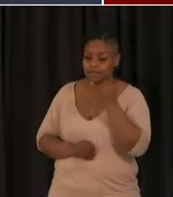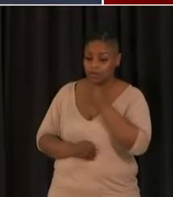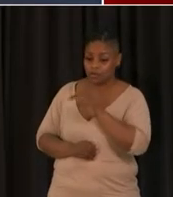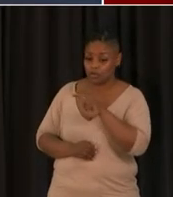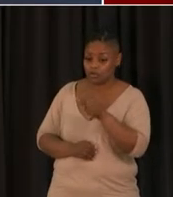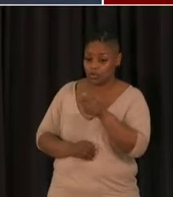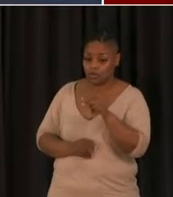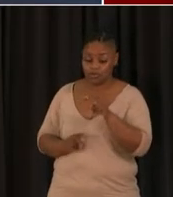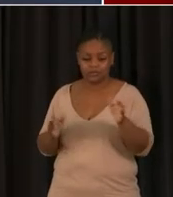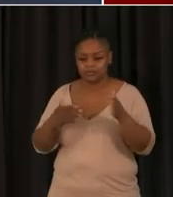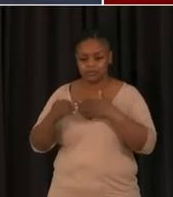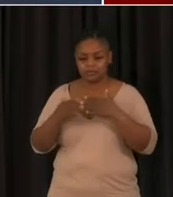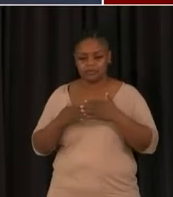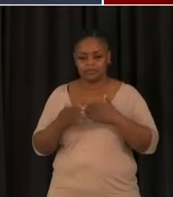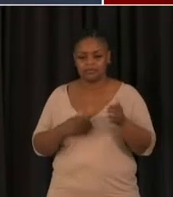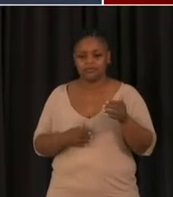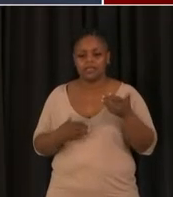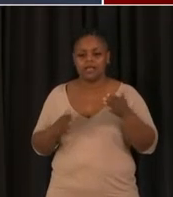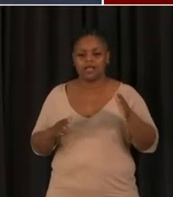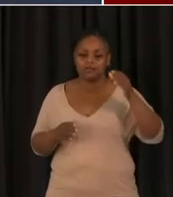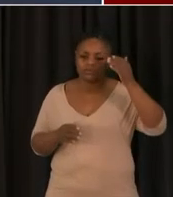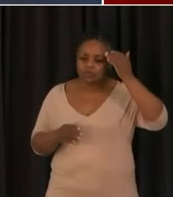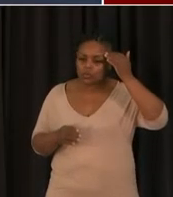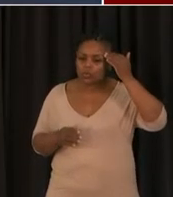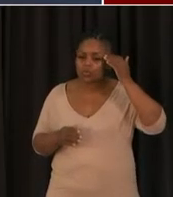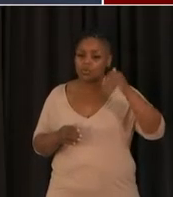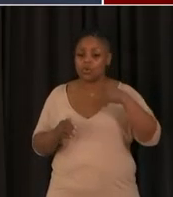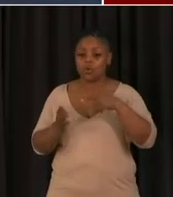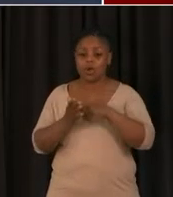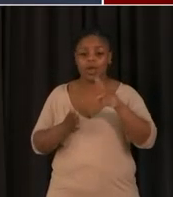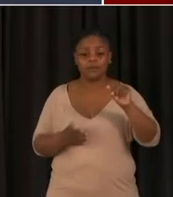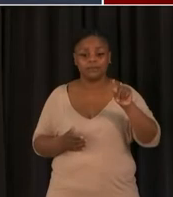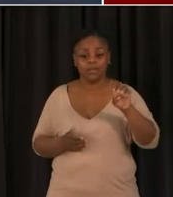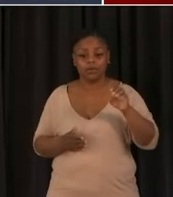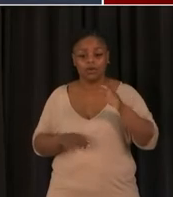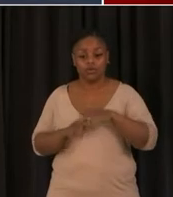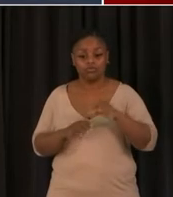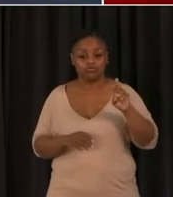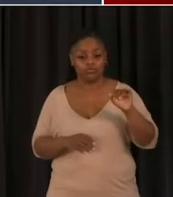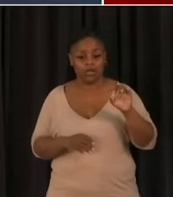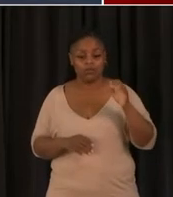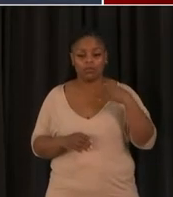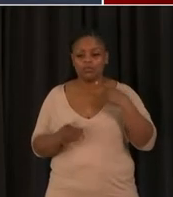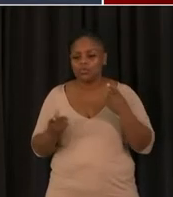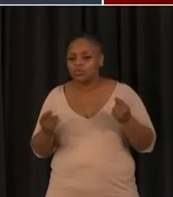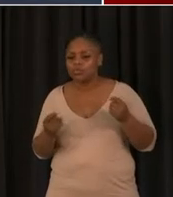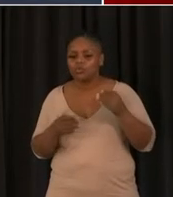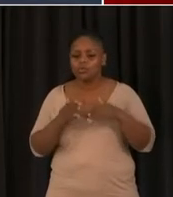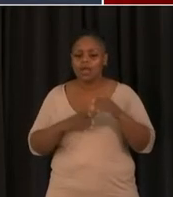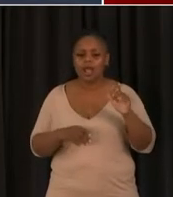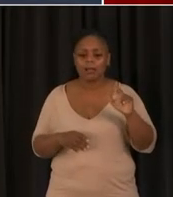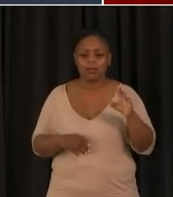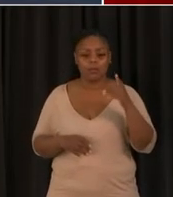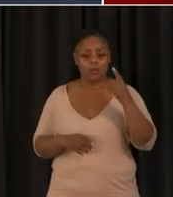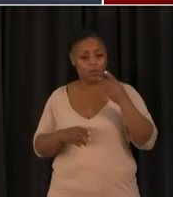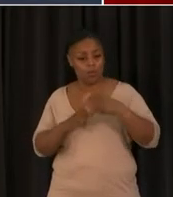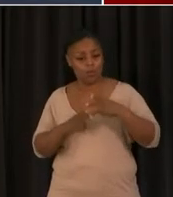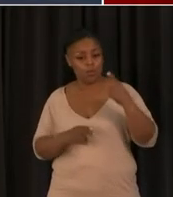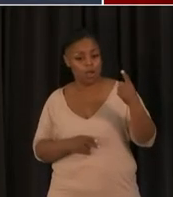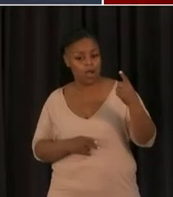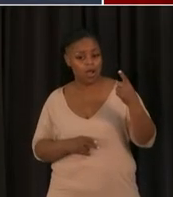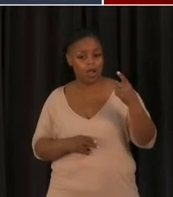have debt in collections, and debt burdens vary across communities in the district. So I think the next slide kind of makes